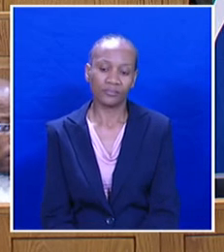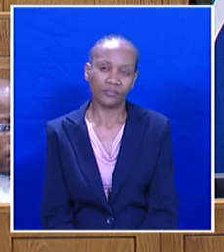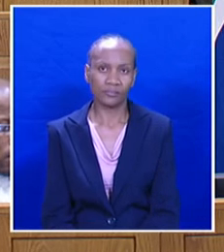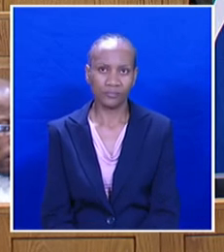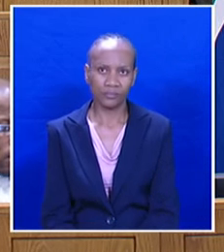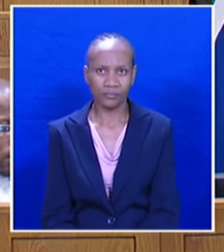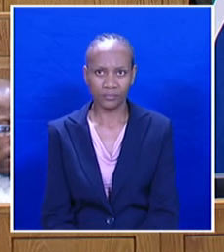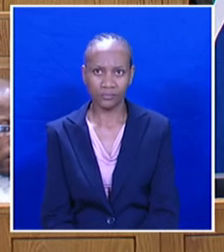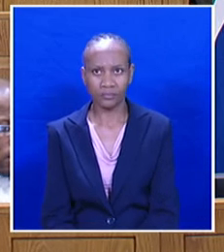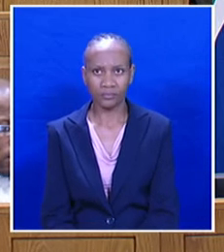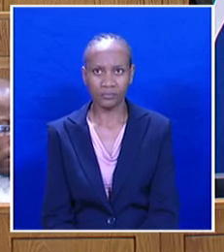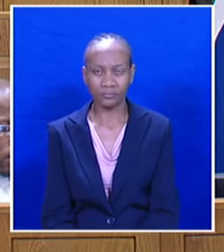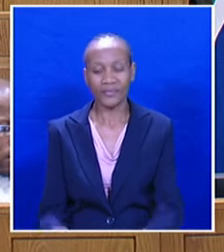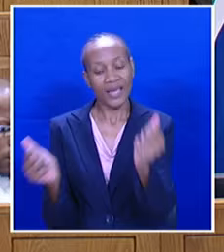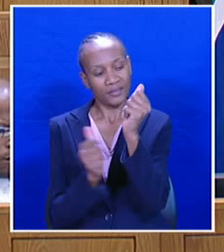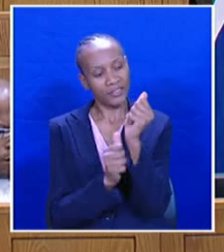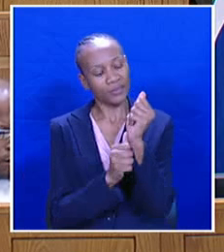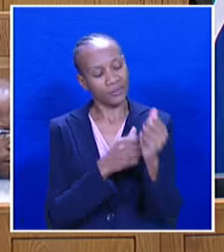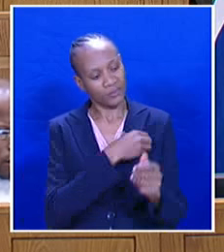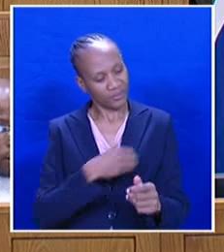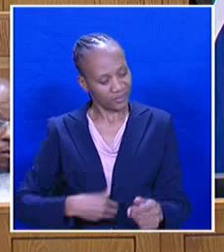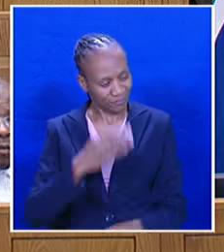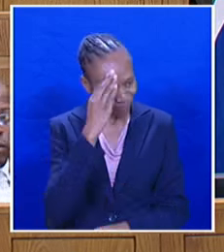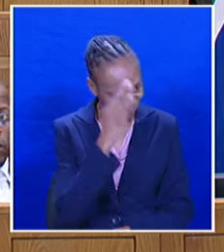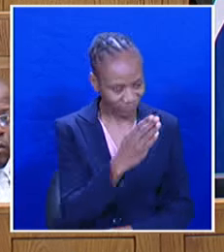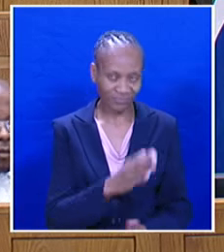Deputy President, good afternoon. Good afternoon.